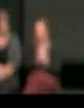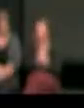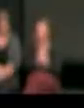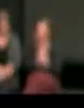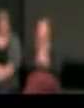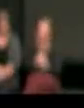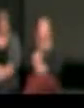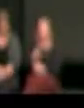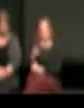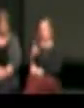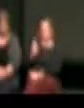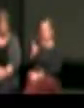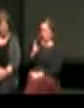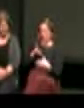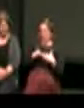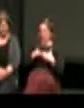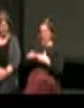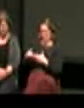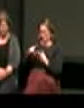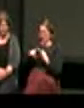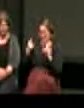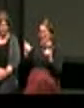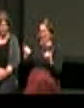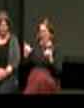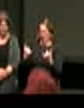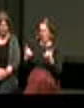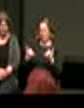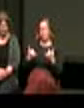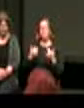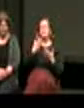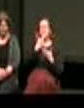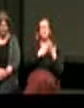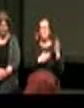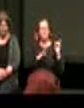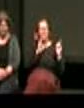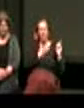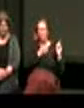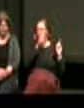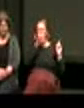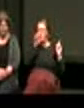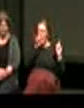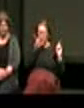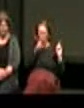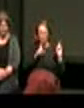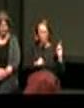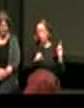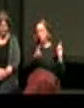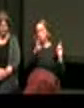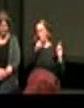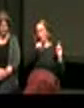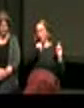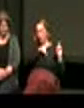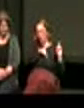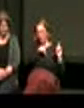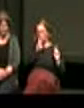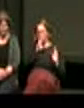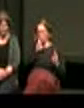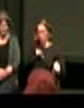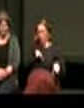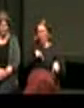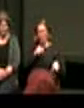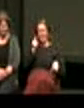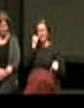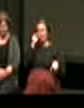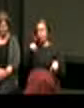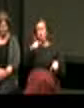So the history leading to where we are today. These are some of our old water quality reports. So if you ever want